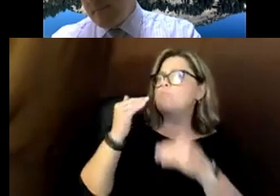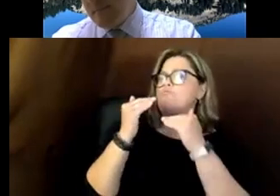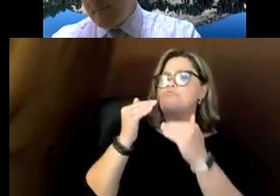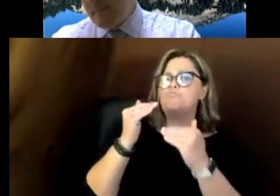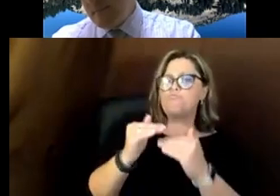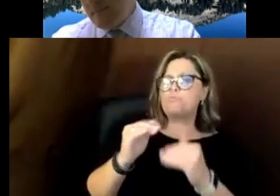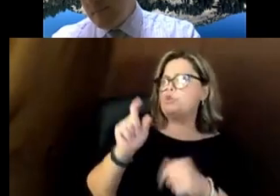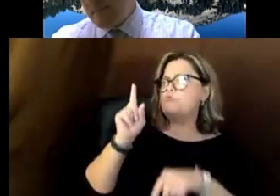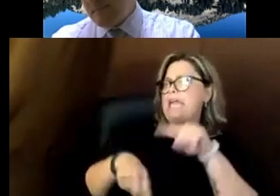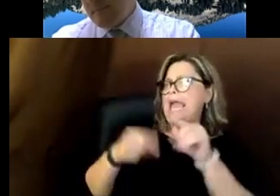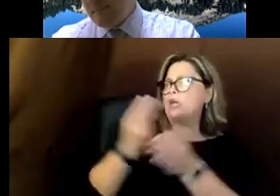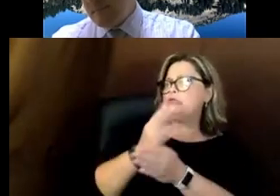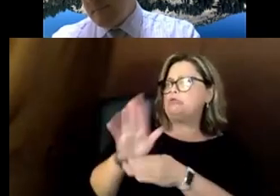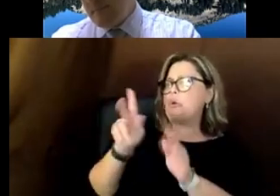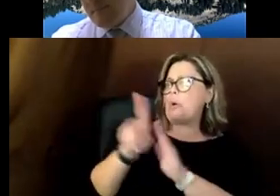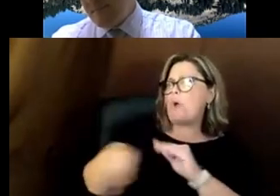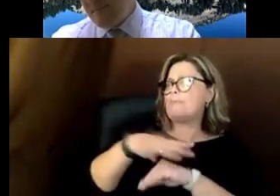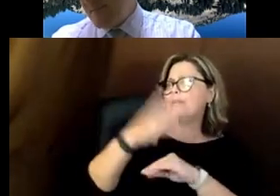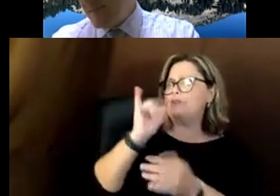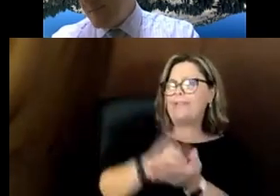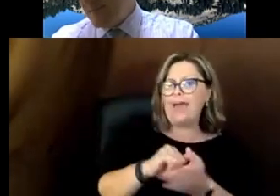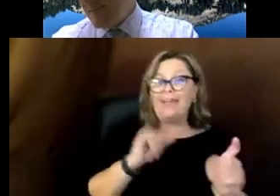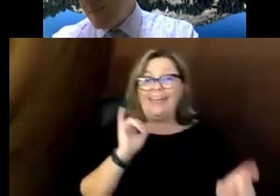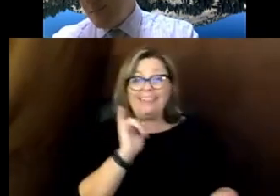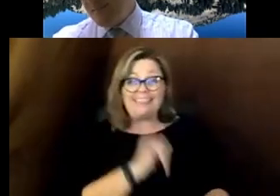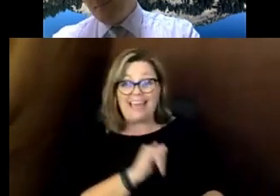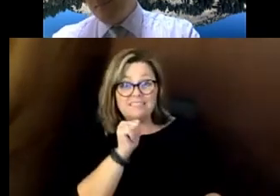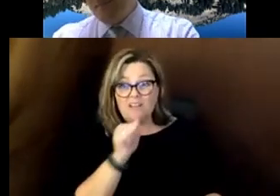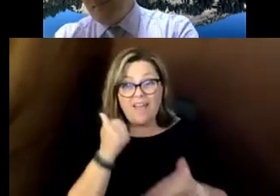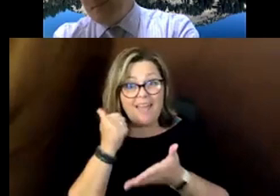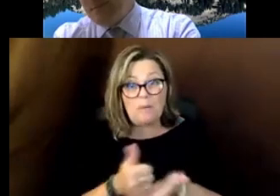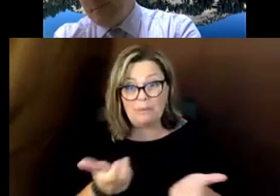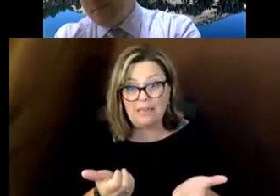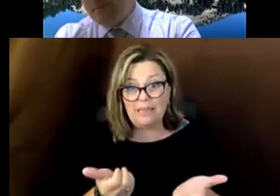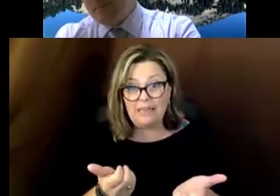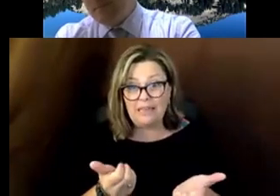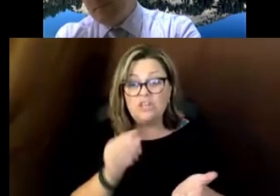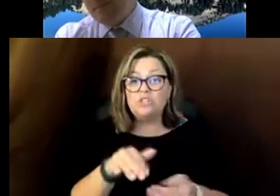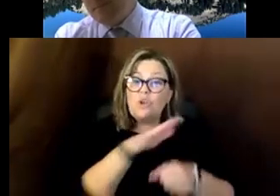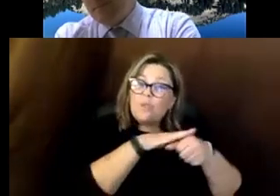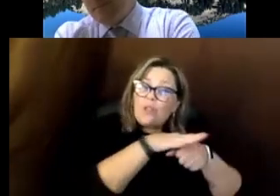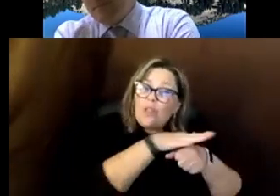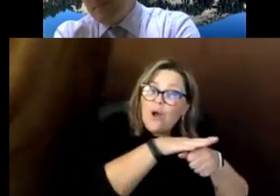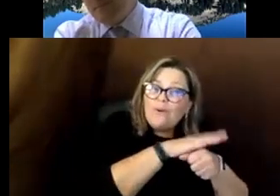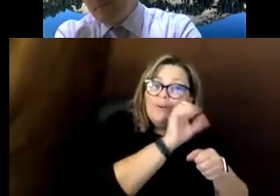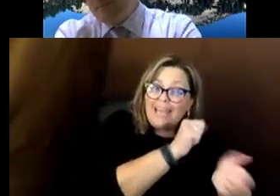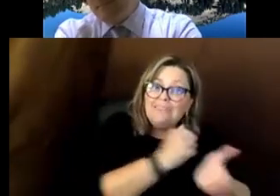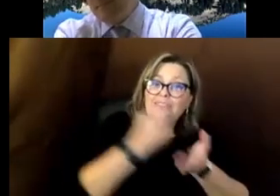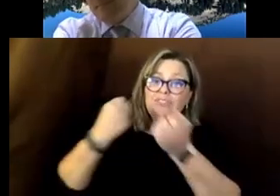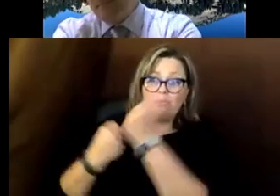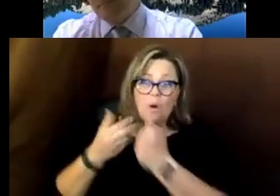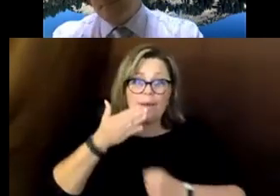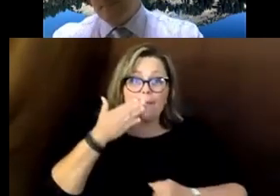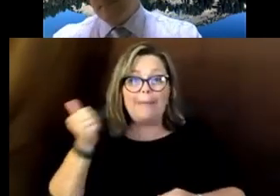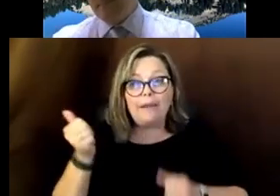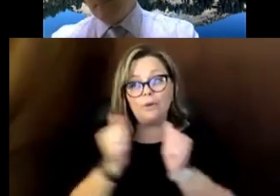I think we take a step backwards. So that's where I feel like there really can be some local control. And then on the state level, you